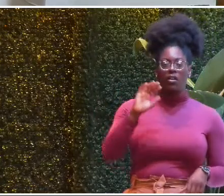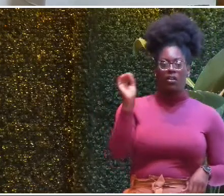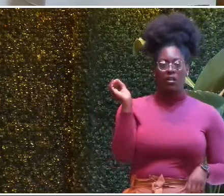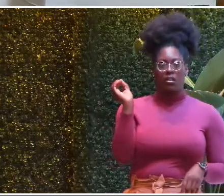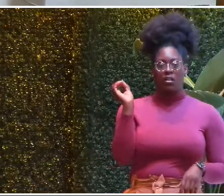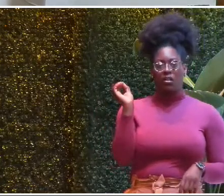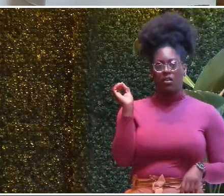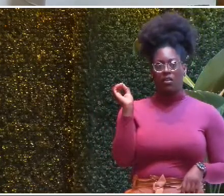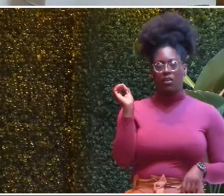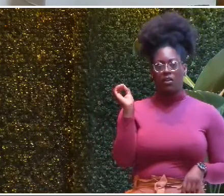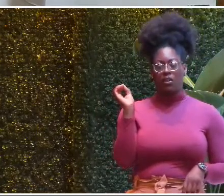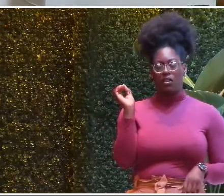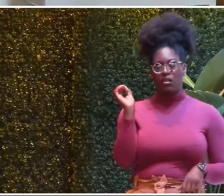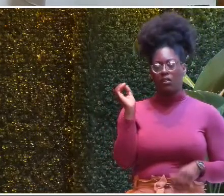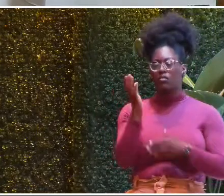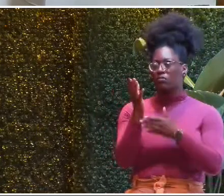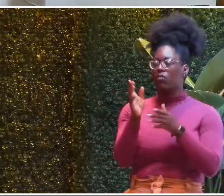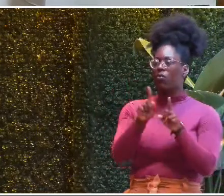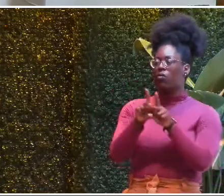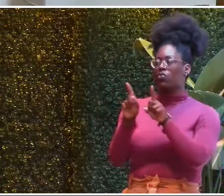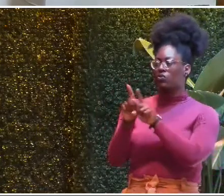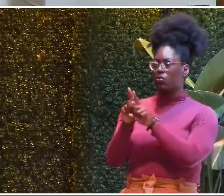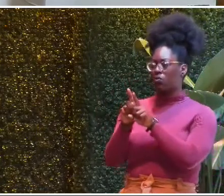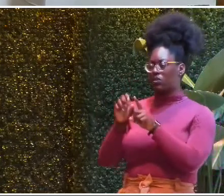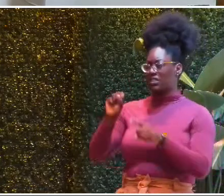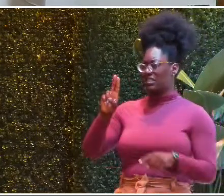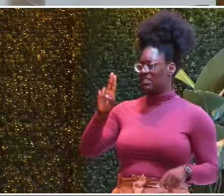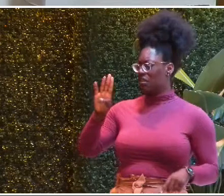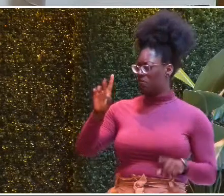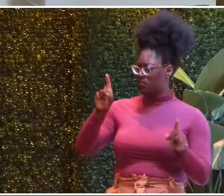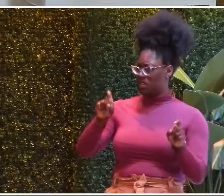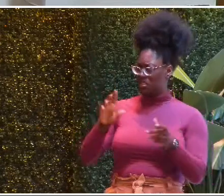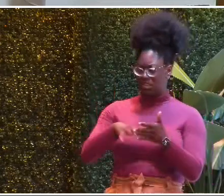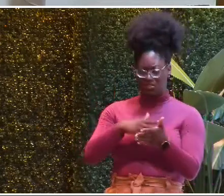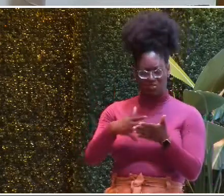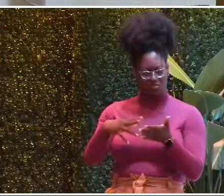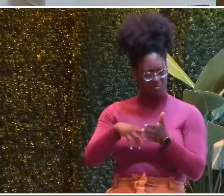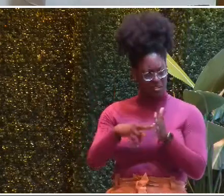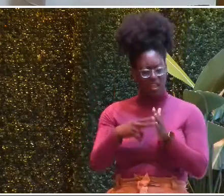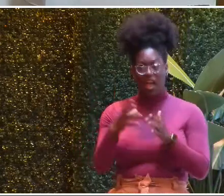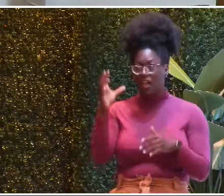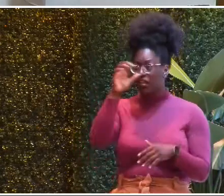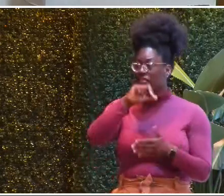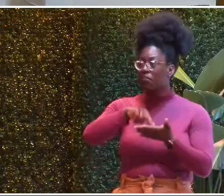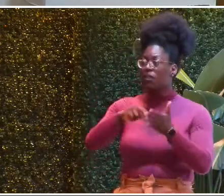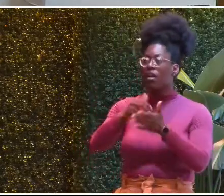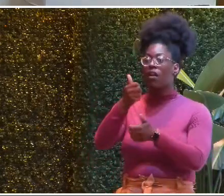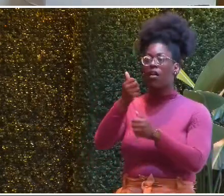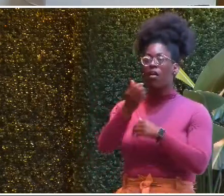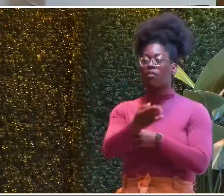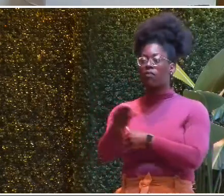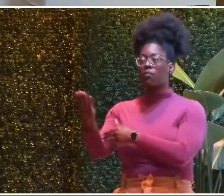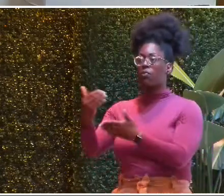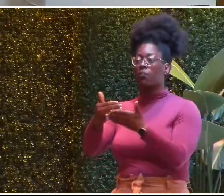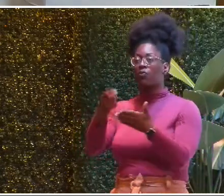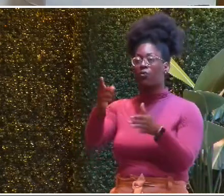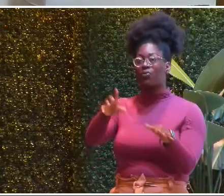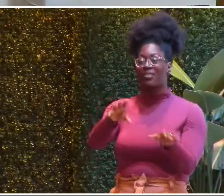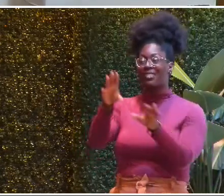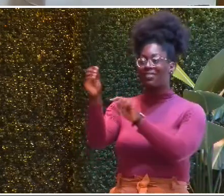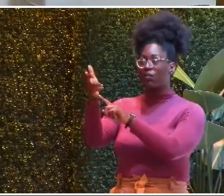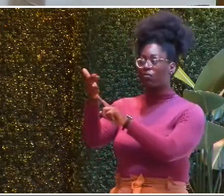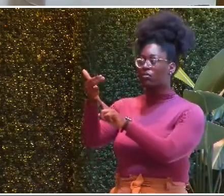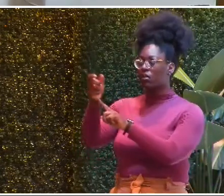And self-test schedule, which I guess means is the reminder that every morning before we leave our hotel, we're supposed